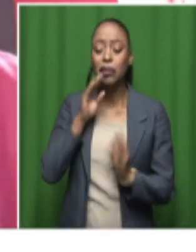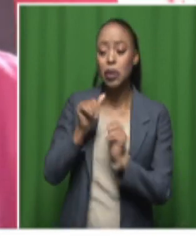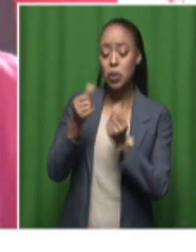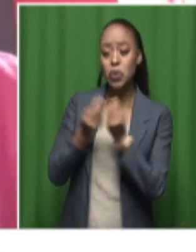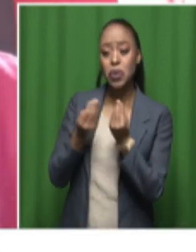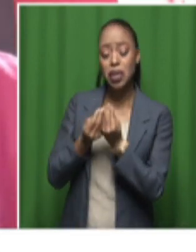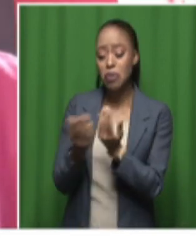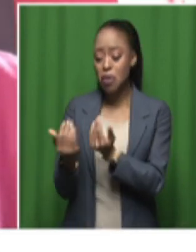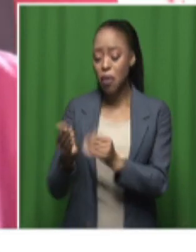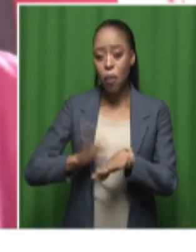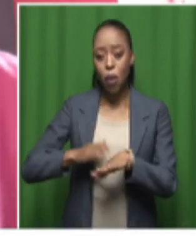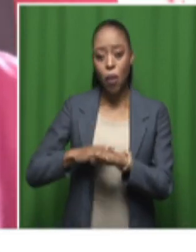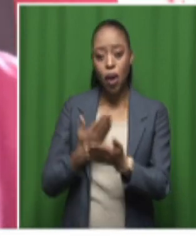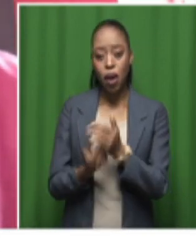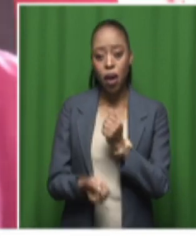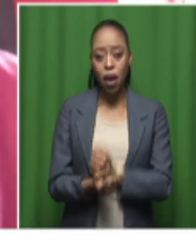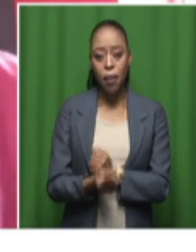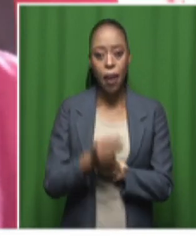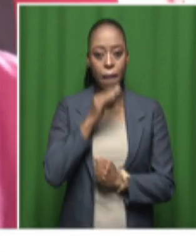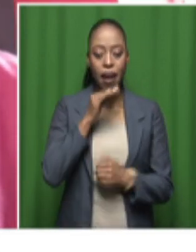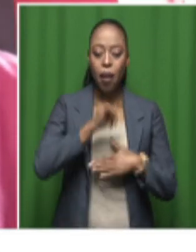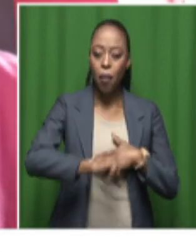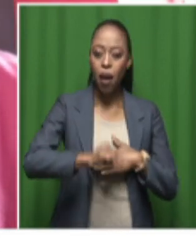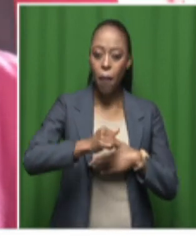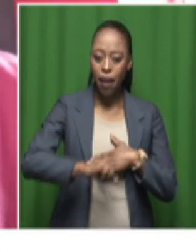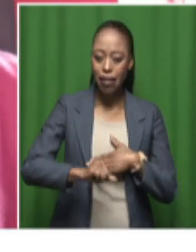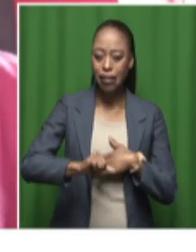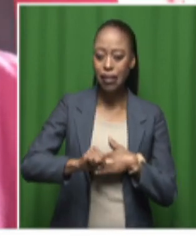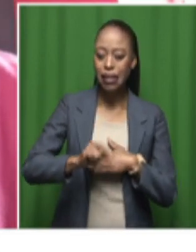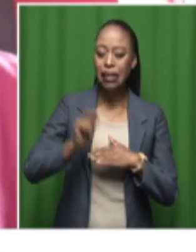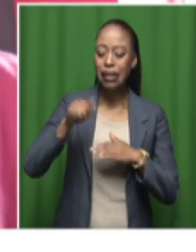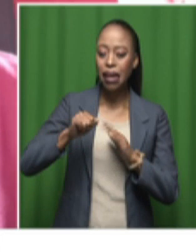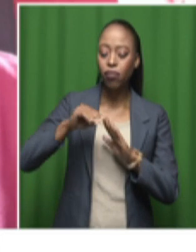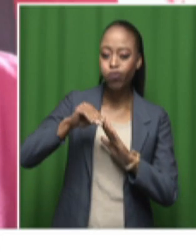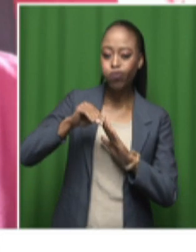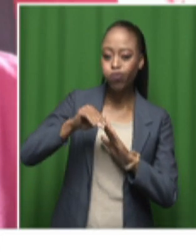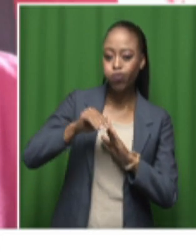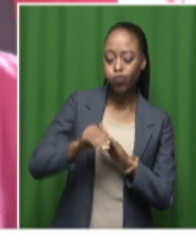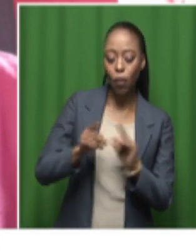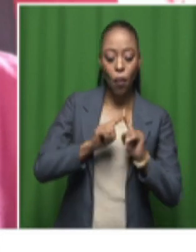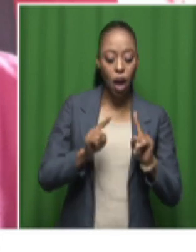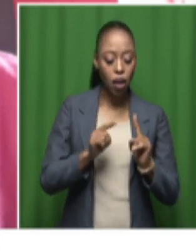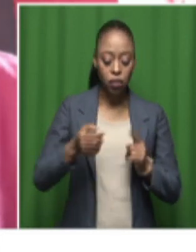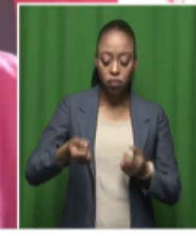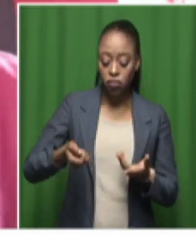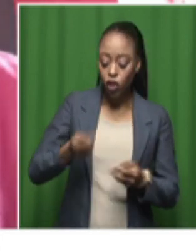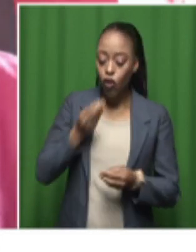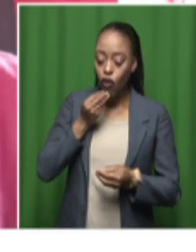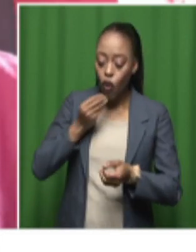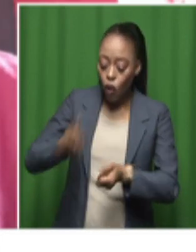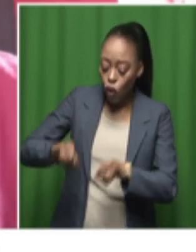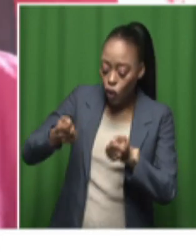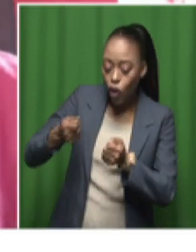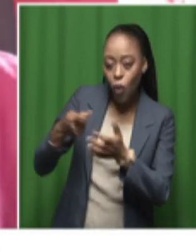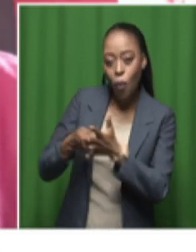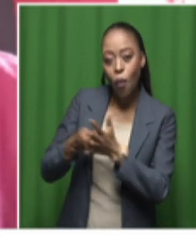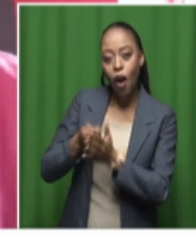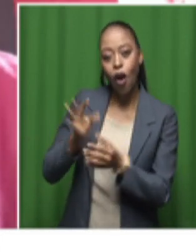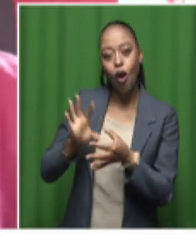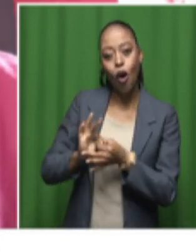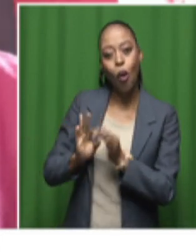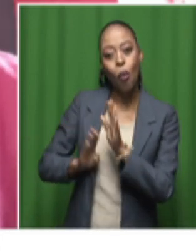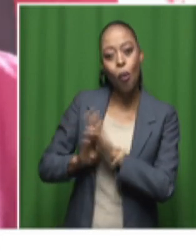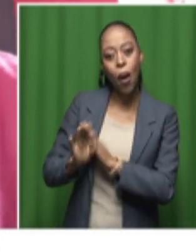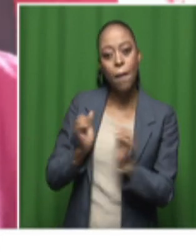come. So you're saying whilst the monthly prices appear to be lowering, the household basket it's still increasing,